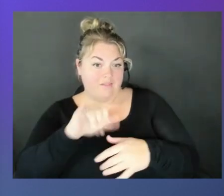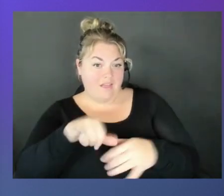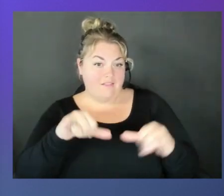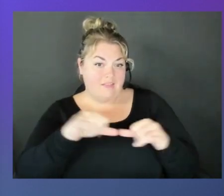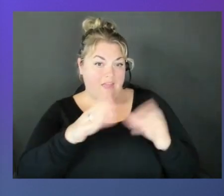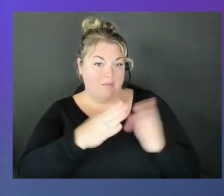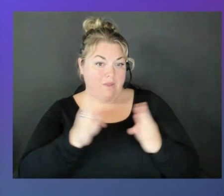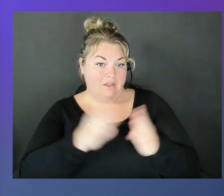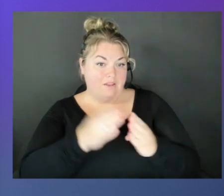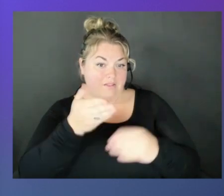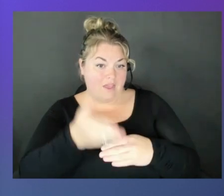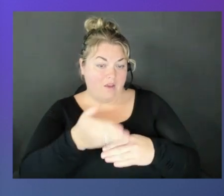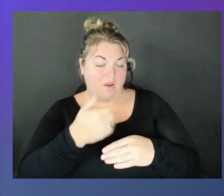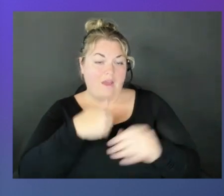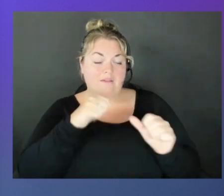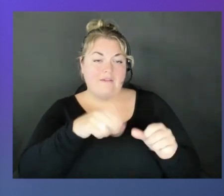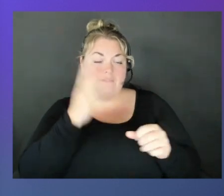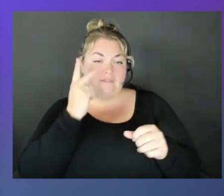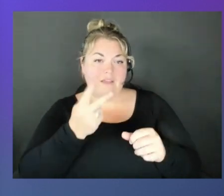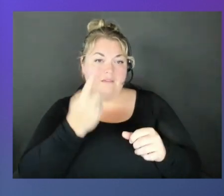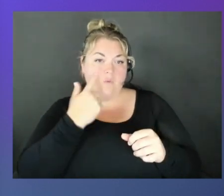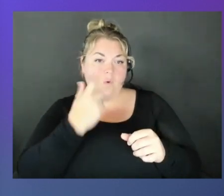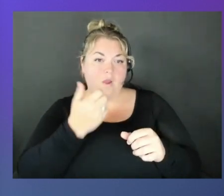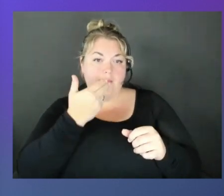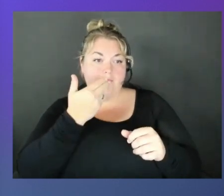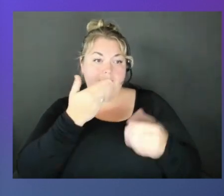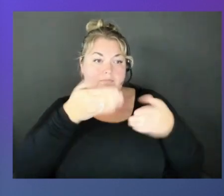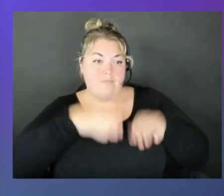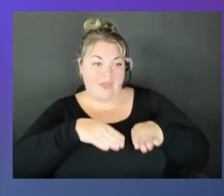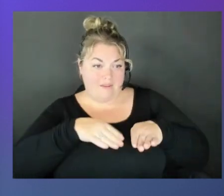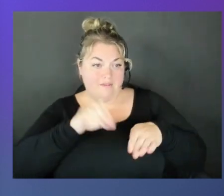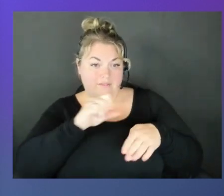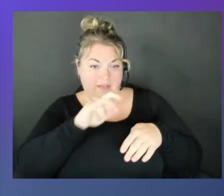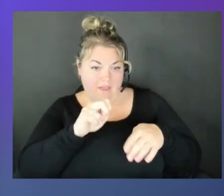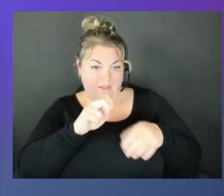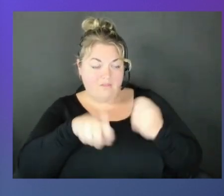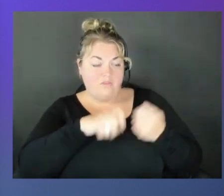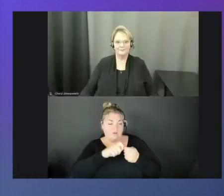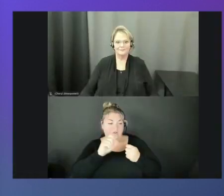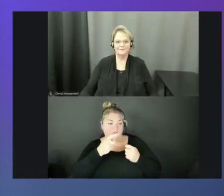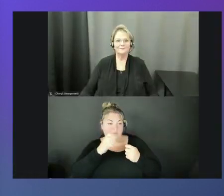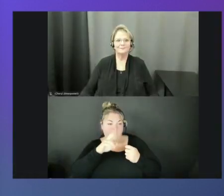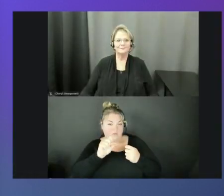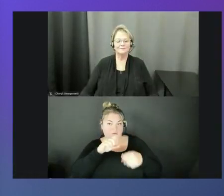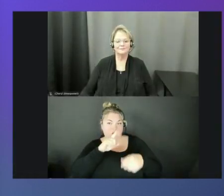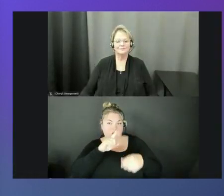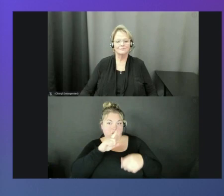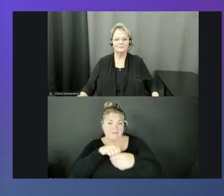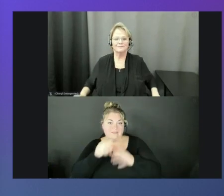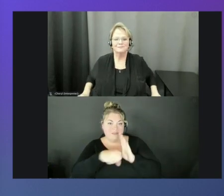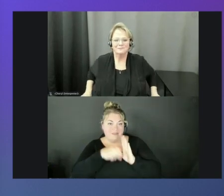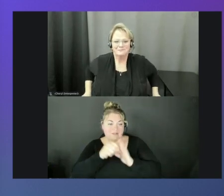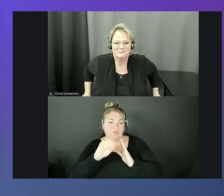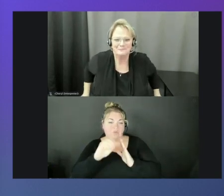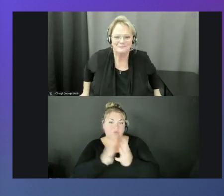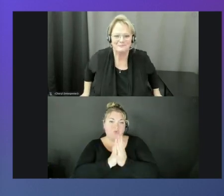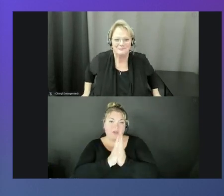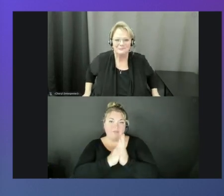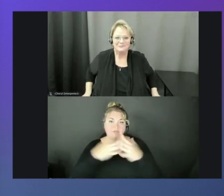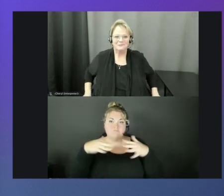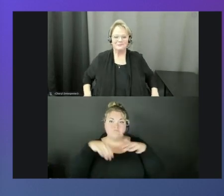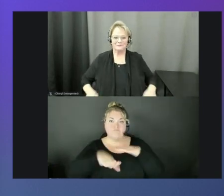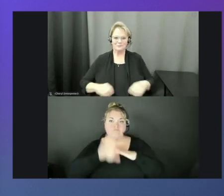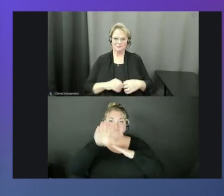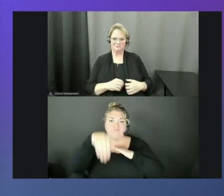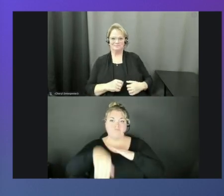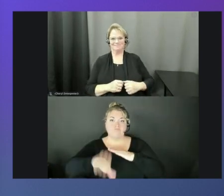see, for a betting site, certain sports are in season, and so their traffic is going to kind of ebb and flow a